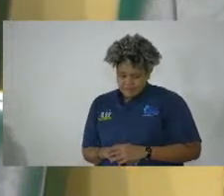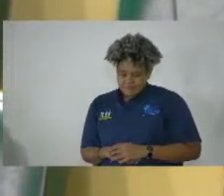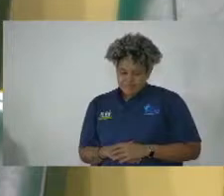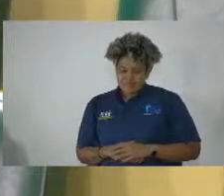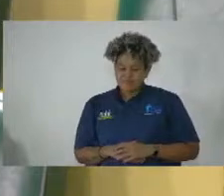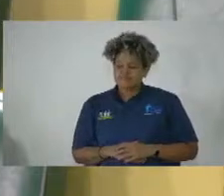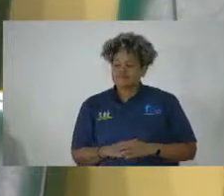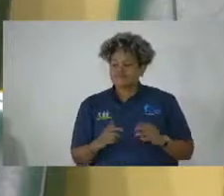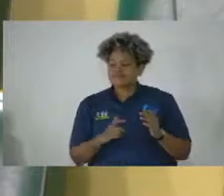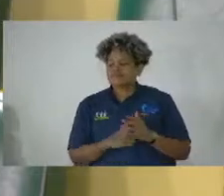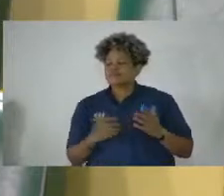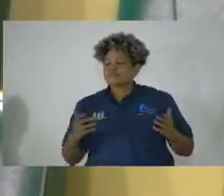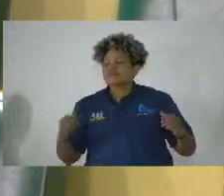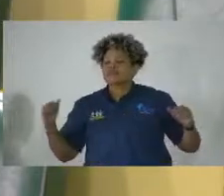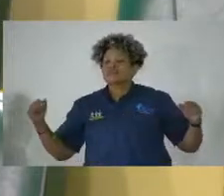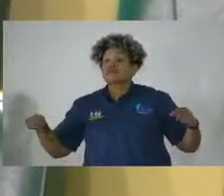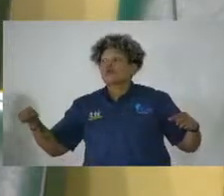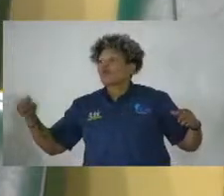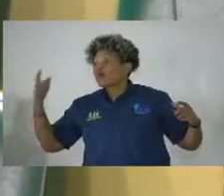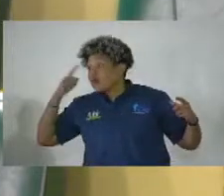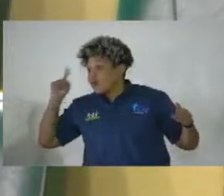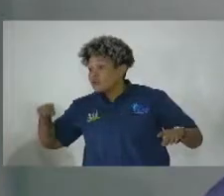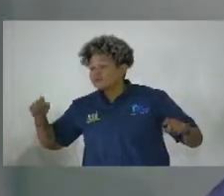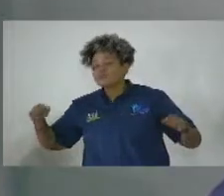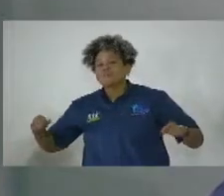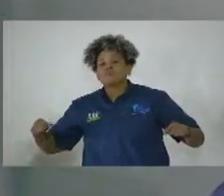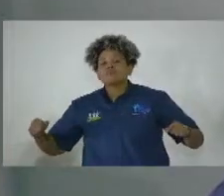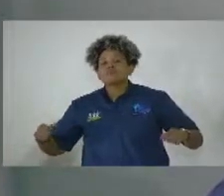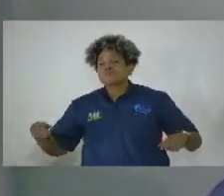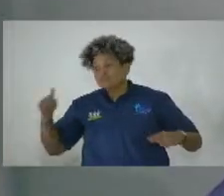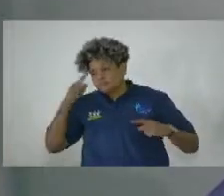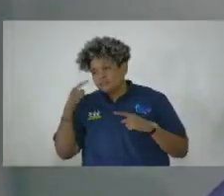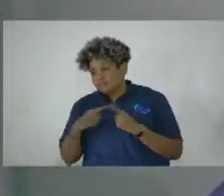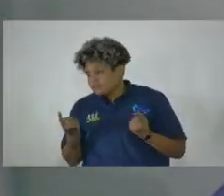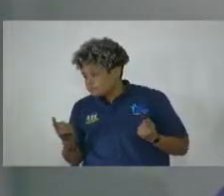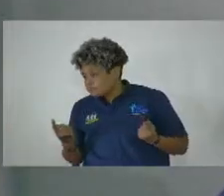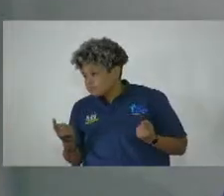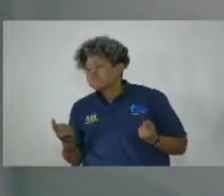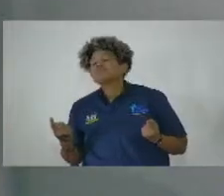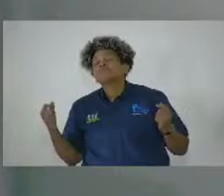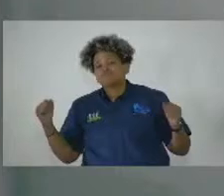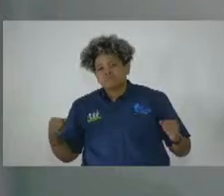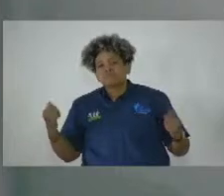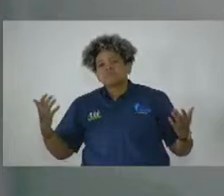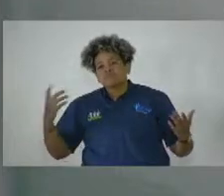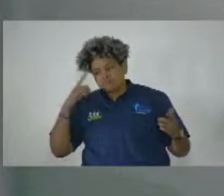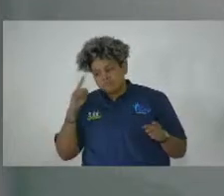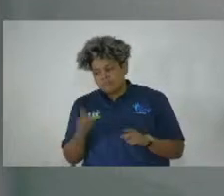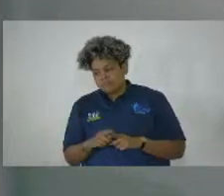The request is on the floor. Those in favor? Those against? The ayes have it.